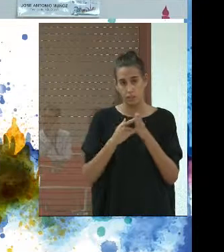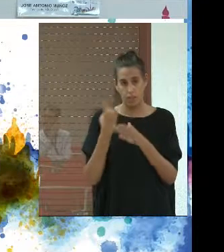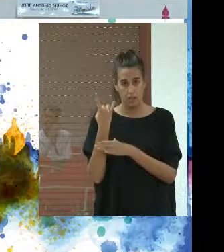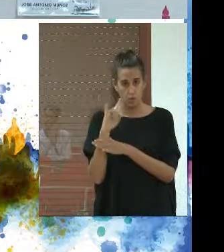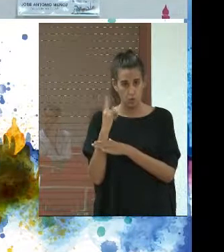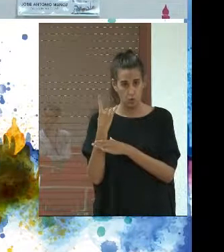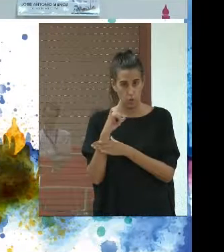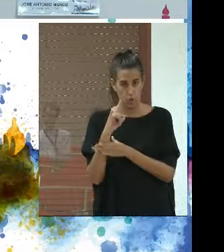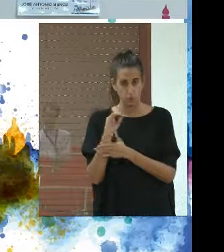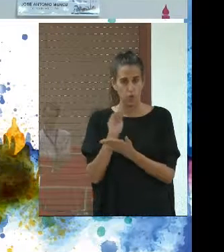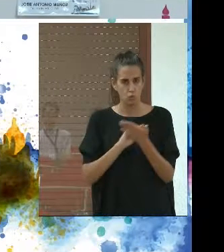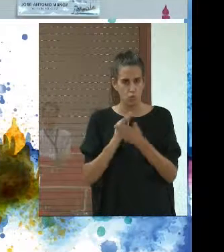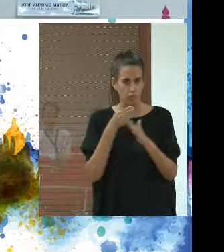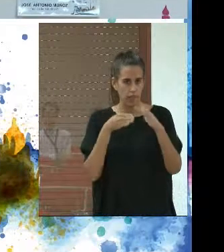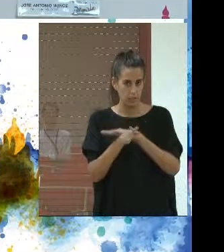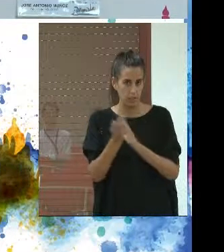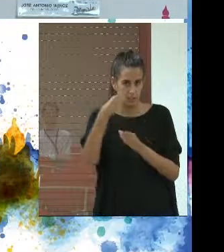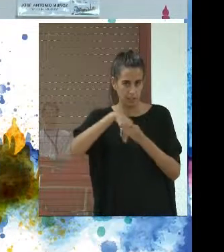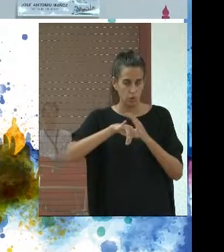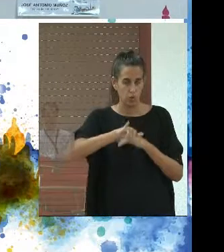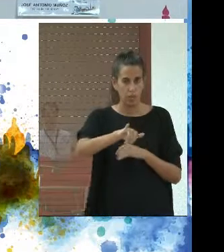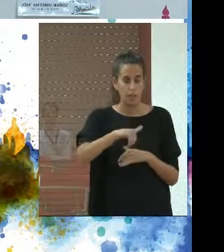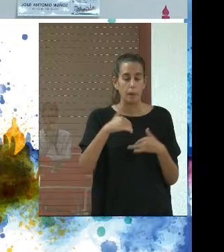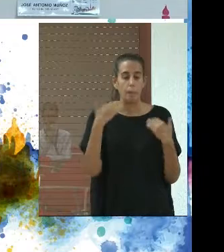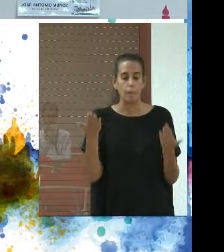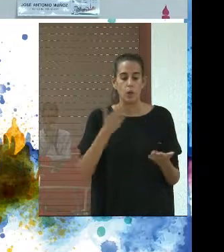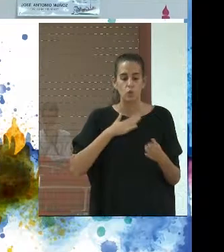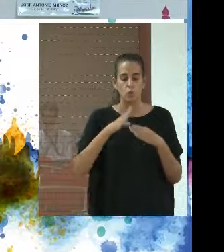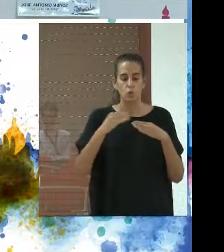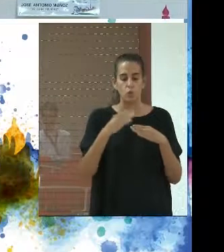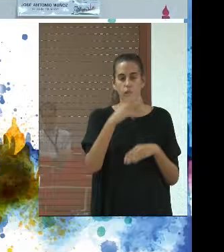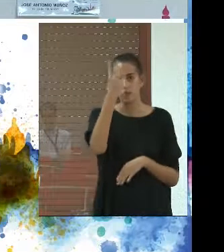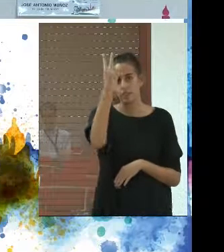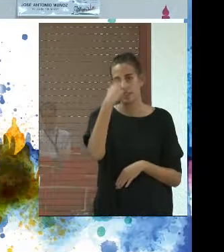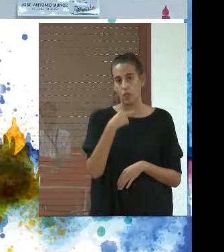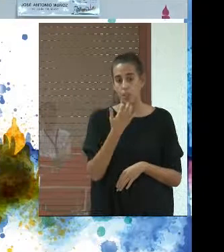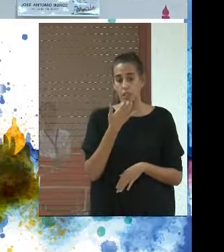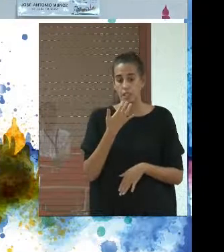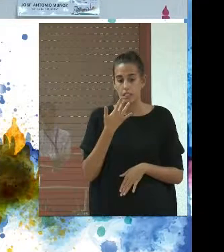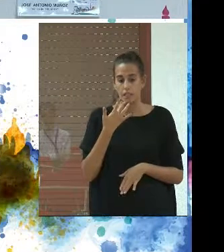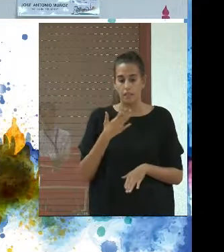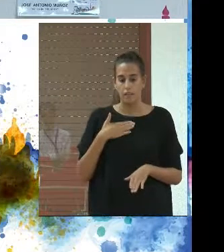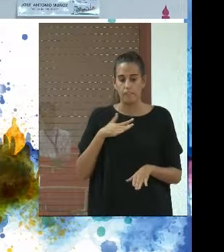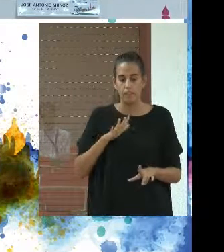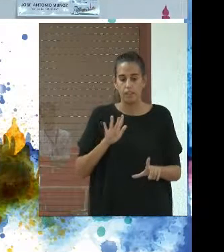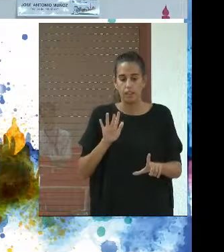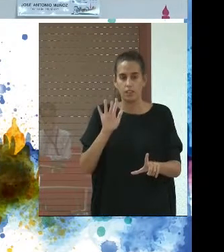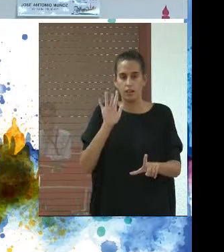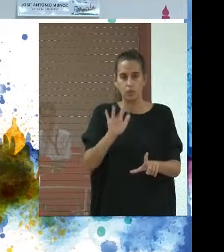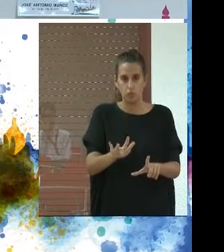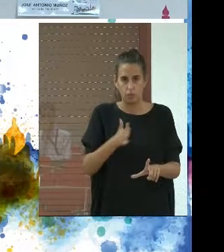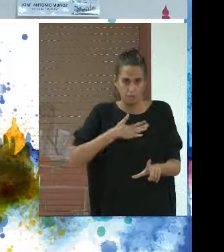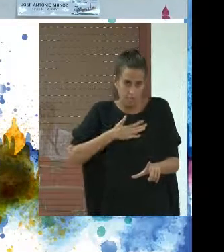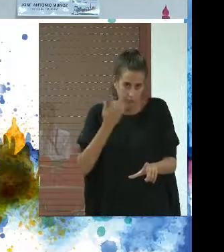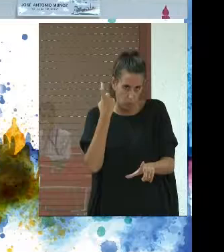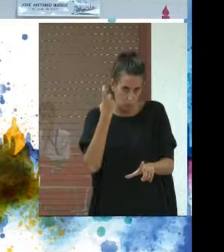and the smartphones have accessibility applications, are blind users, when they